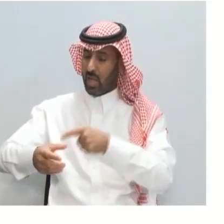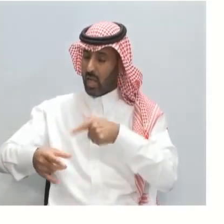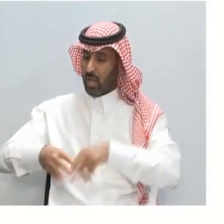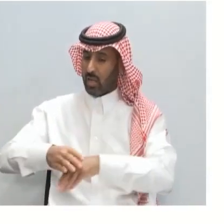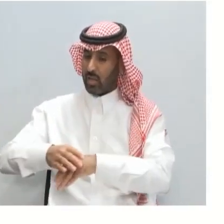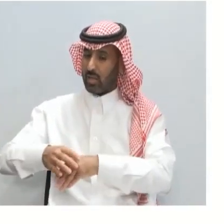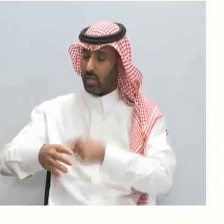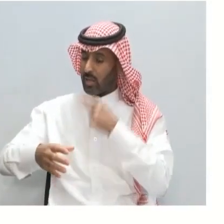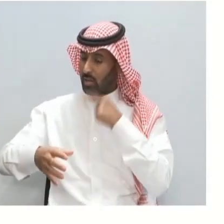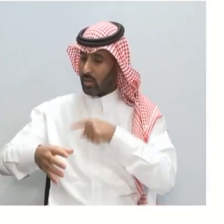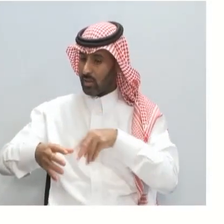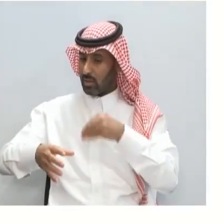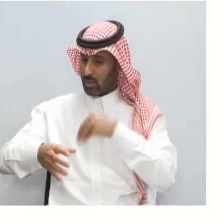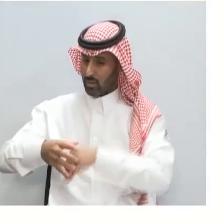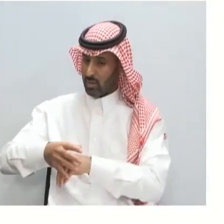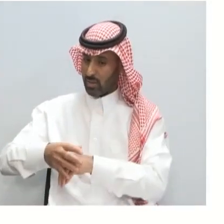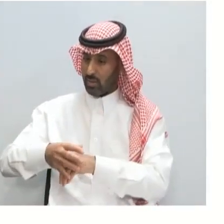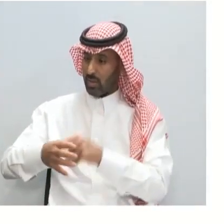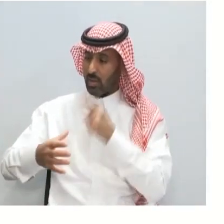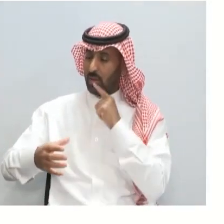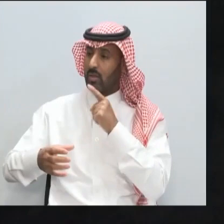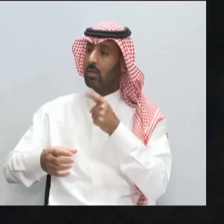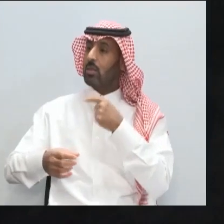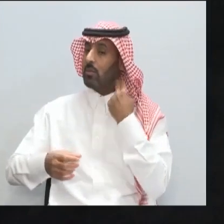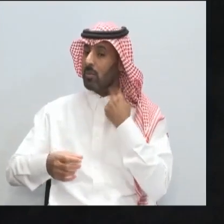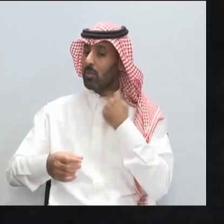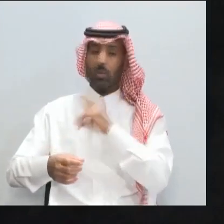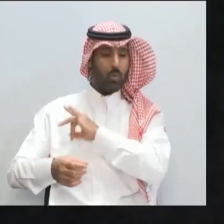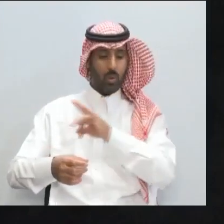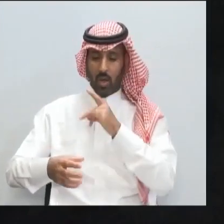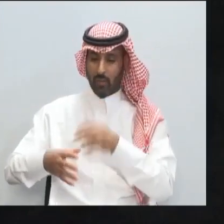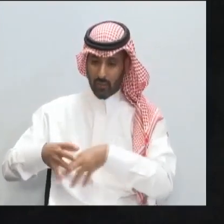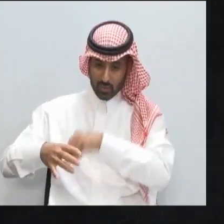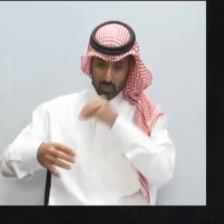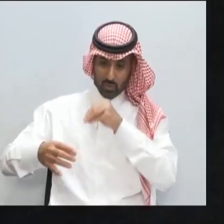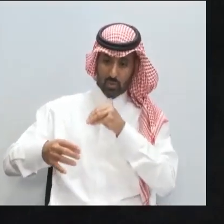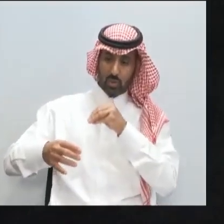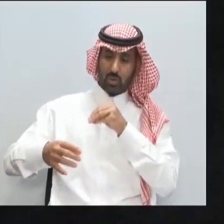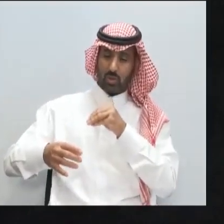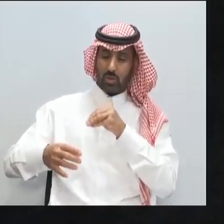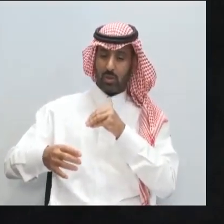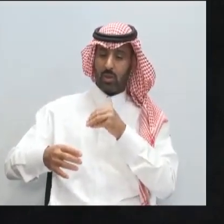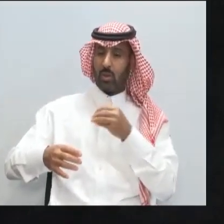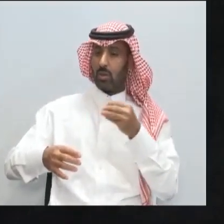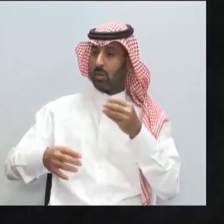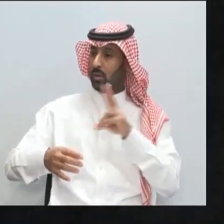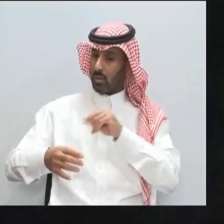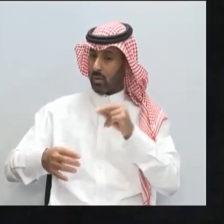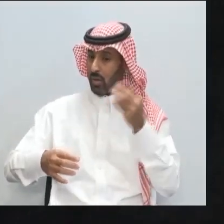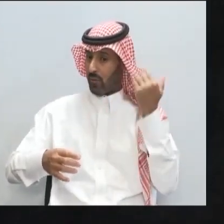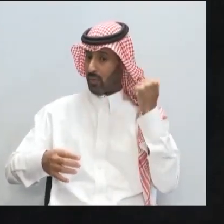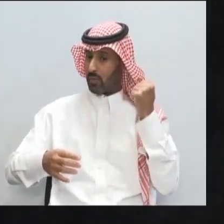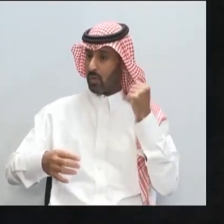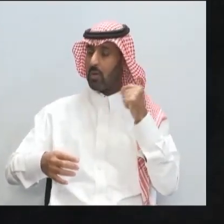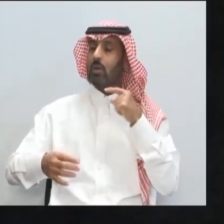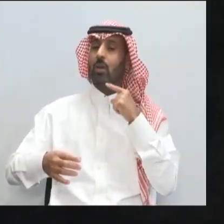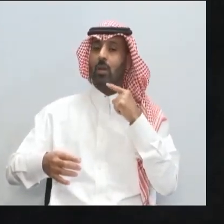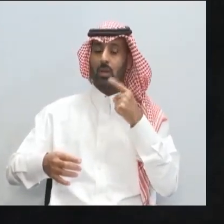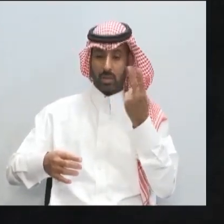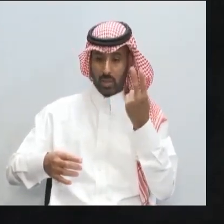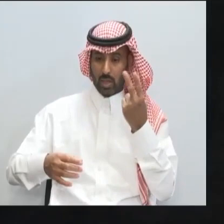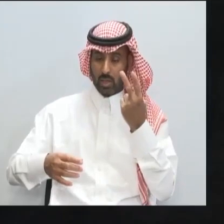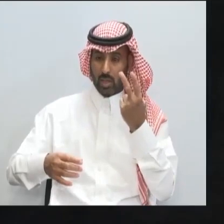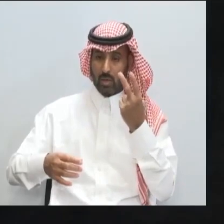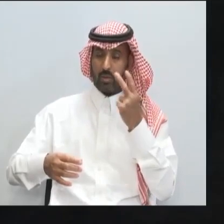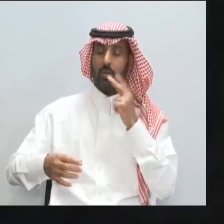wouldn't steal. So he promised he wouldn't steal, which means that he confessed. Not like the first time, he acted innocent. The second